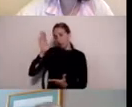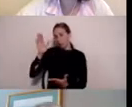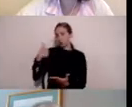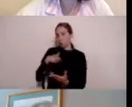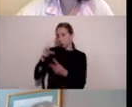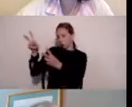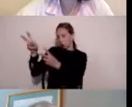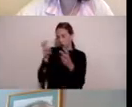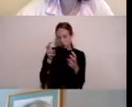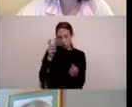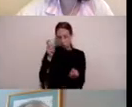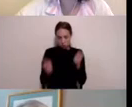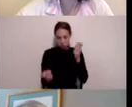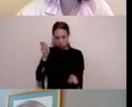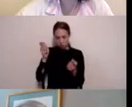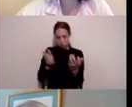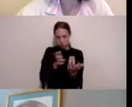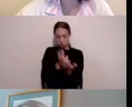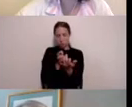to best fit our community. Next slide.